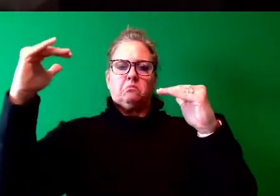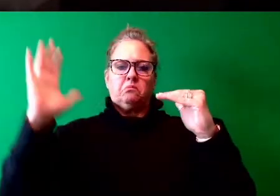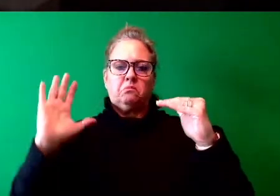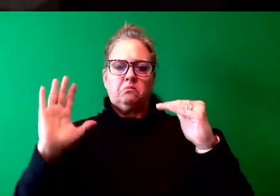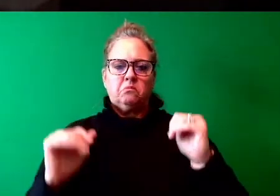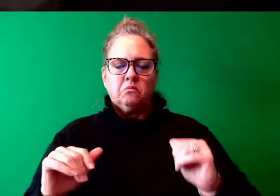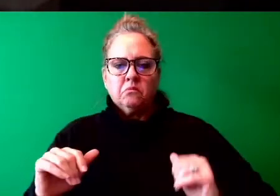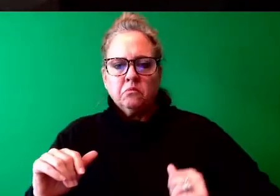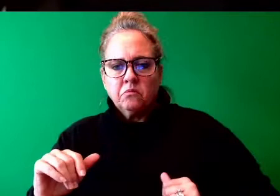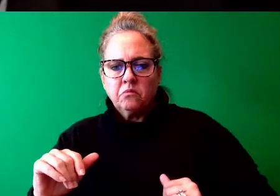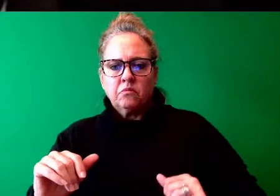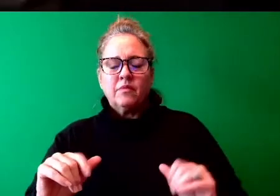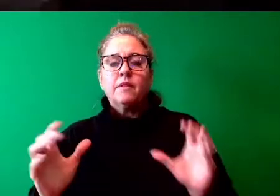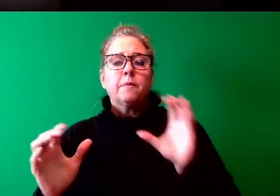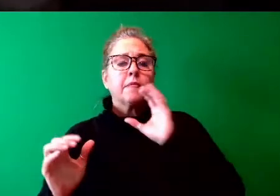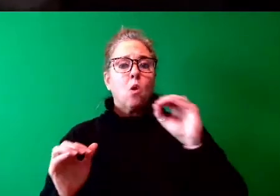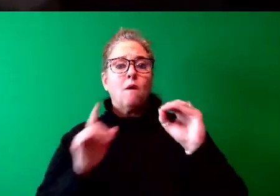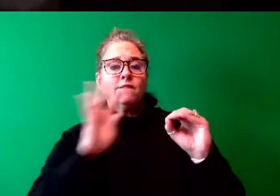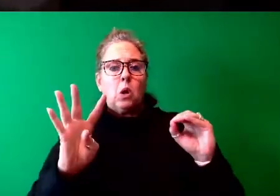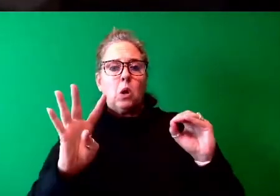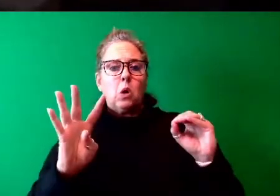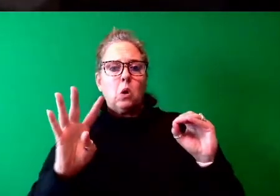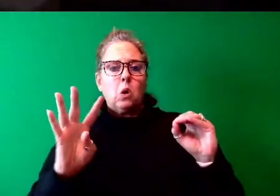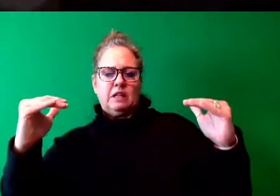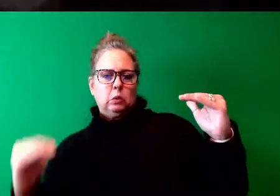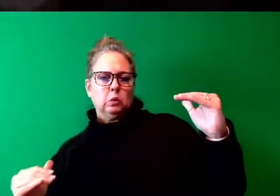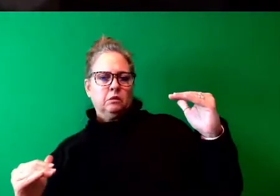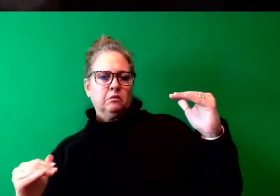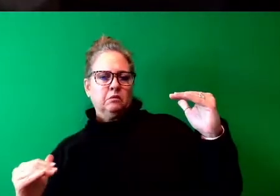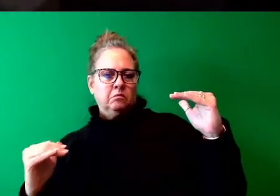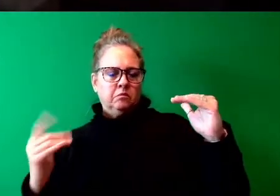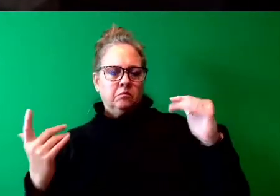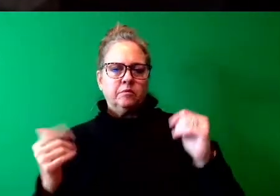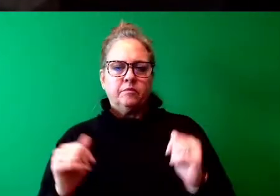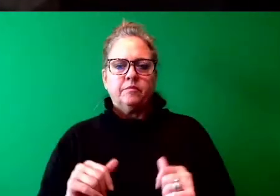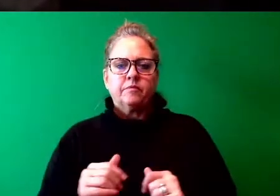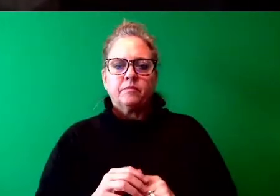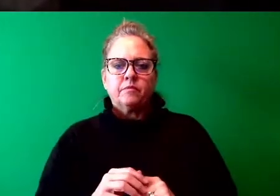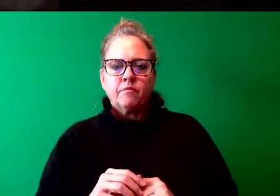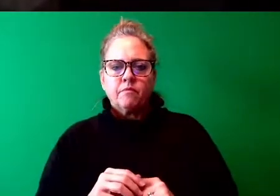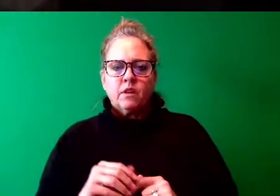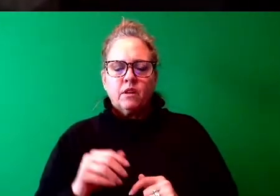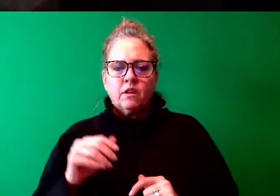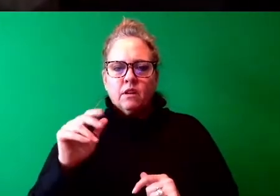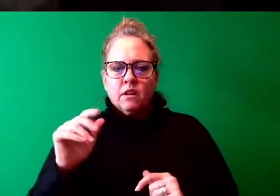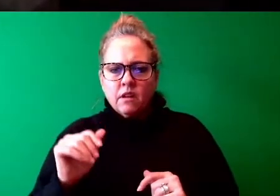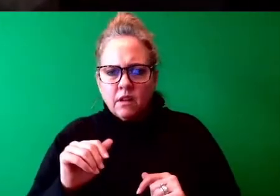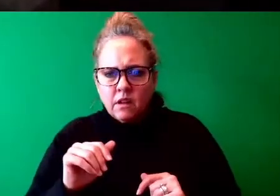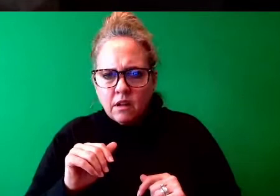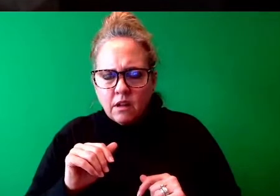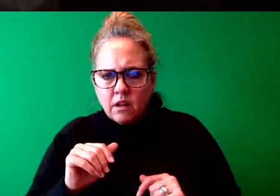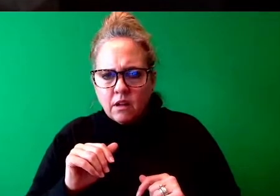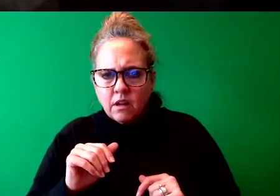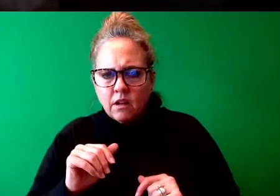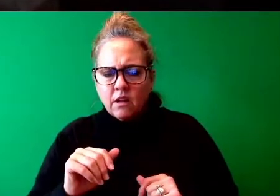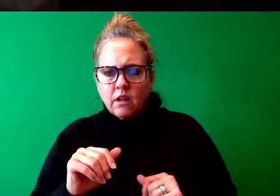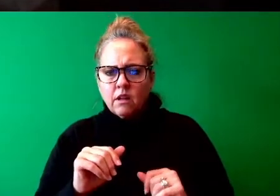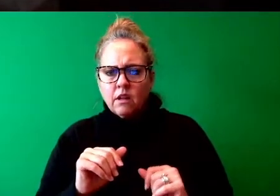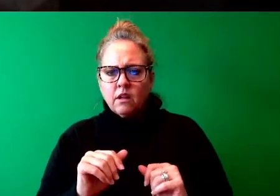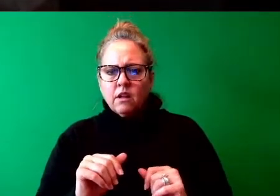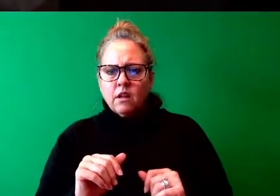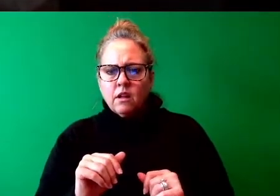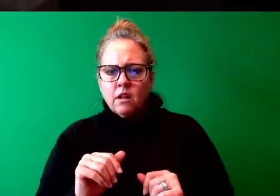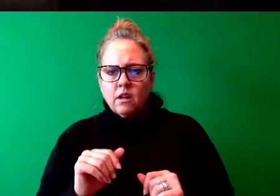to 4, thankfully, are much lower. The number on there, the county-wide incidence at that timestamp was 303. The 0 to 4 is